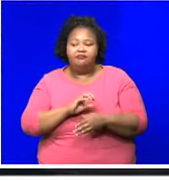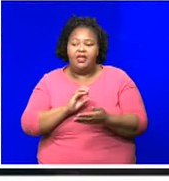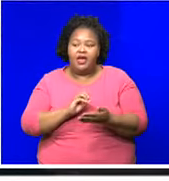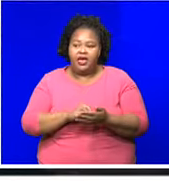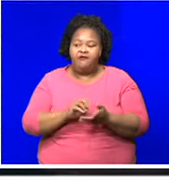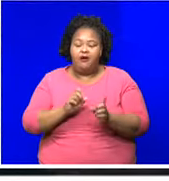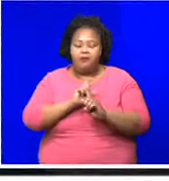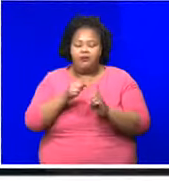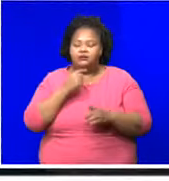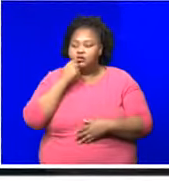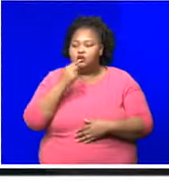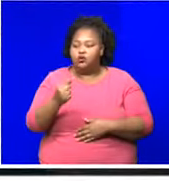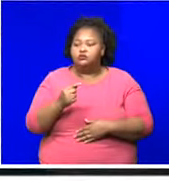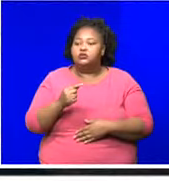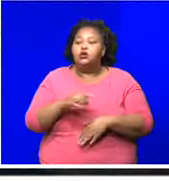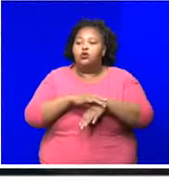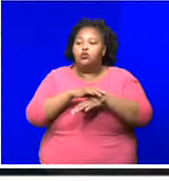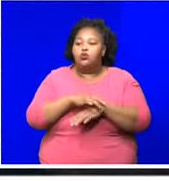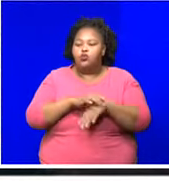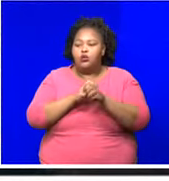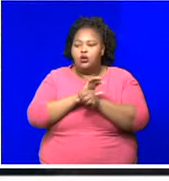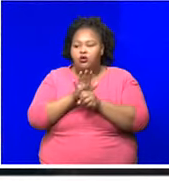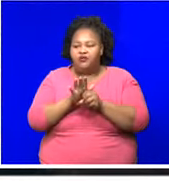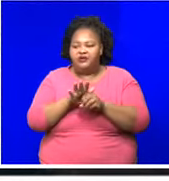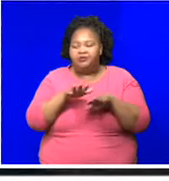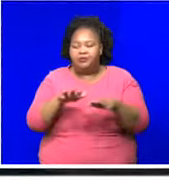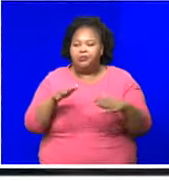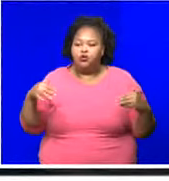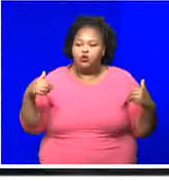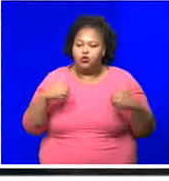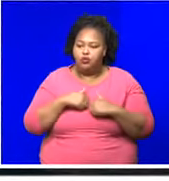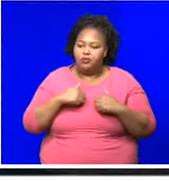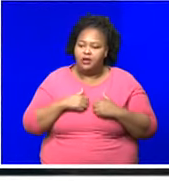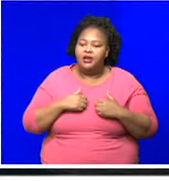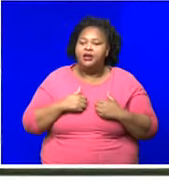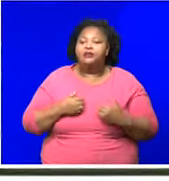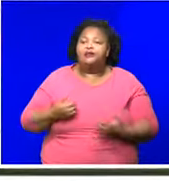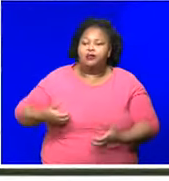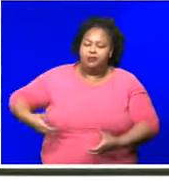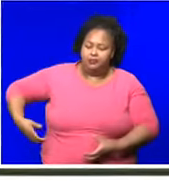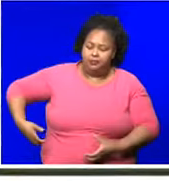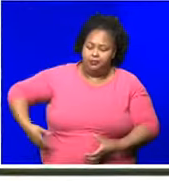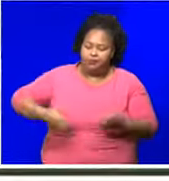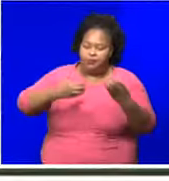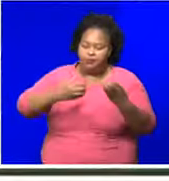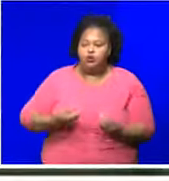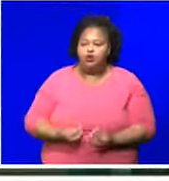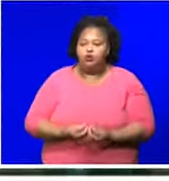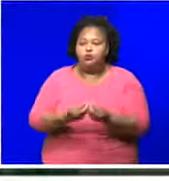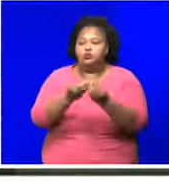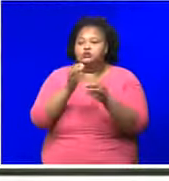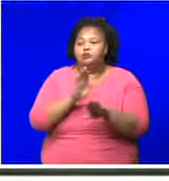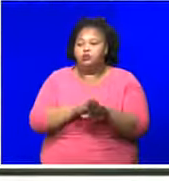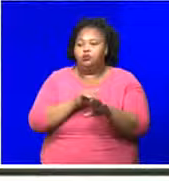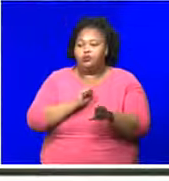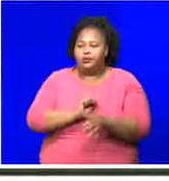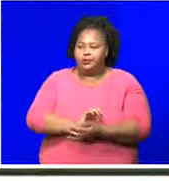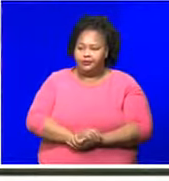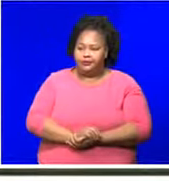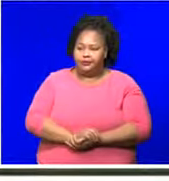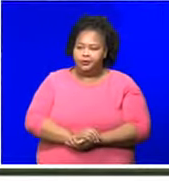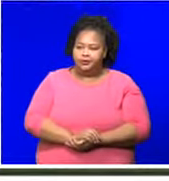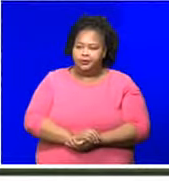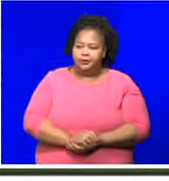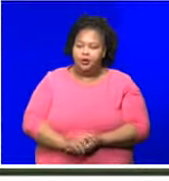not host the games. So now they believe the standard will begin to pick up. We begin our sports roundup with rugby, where the Eswatini